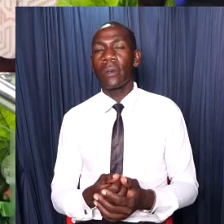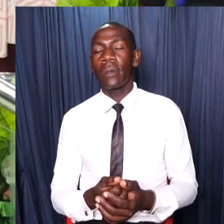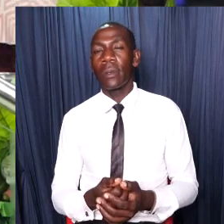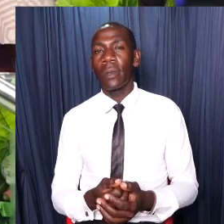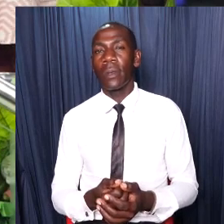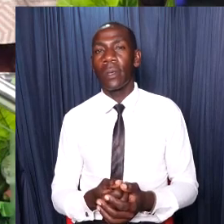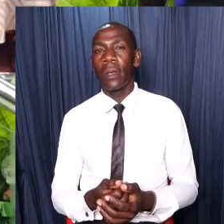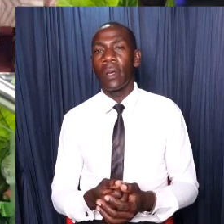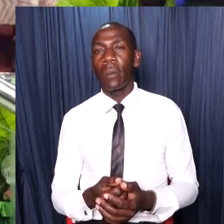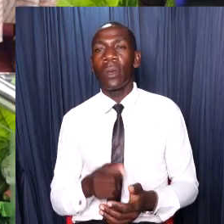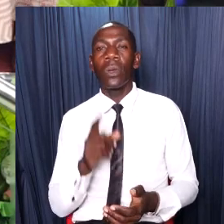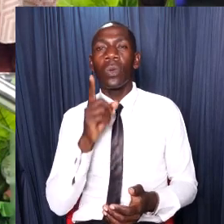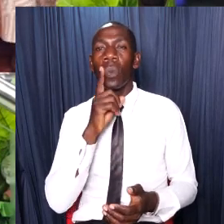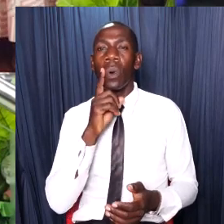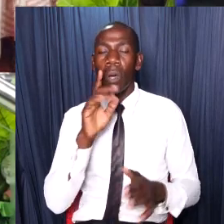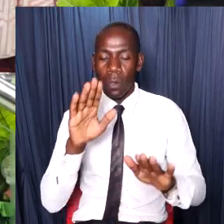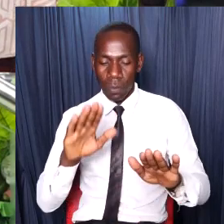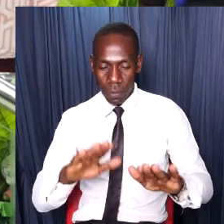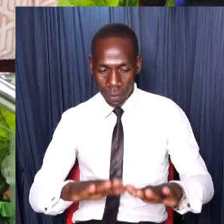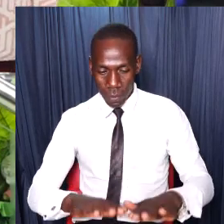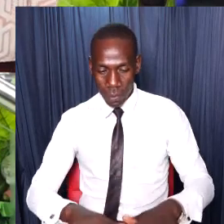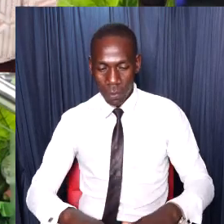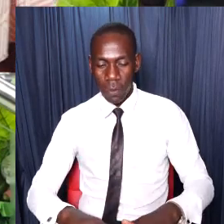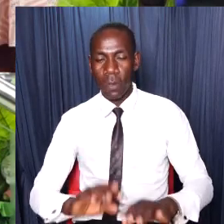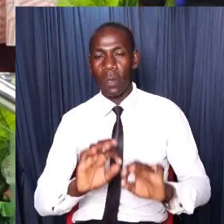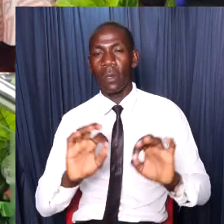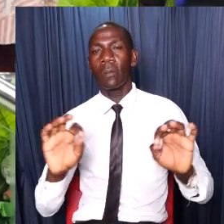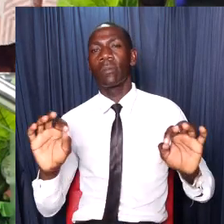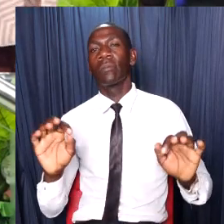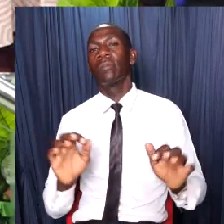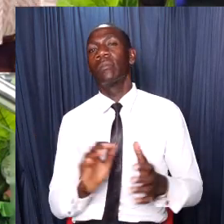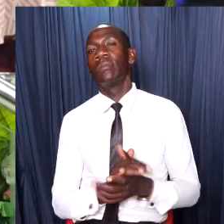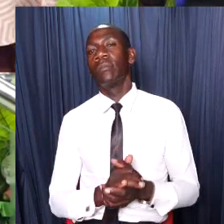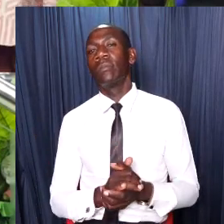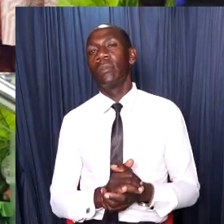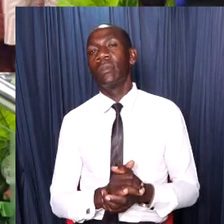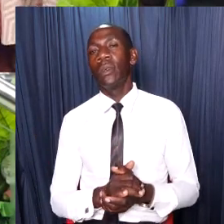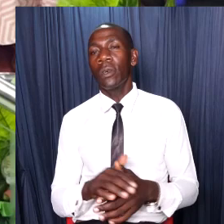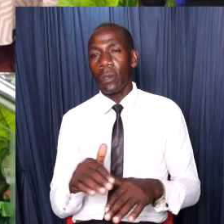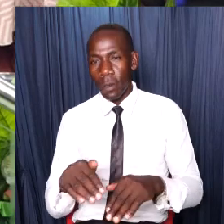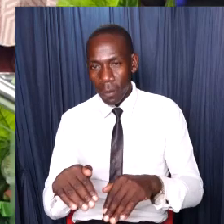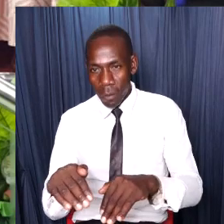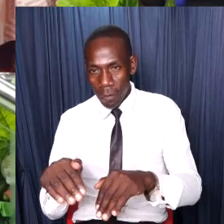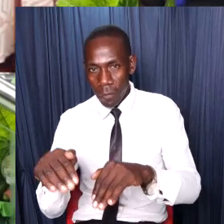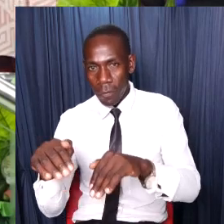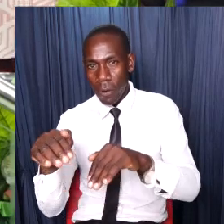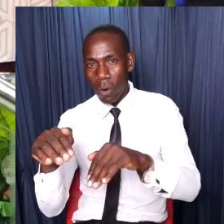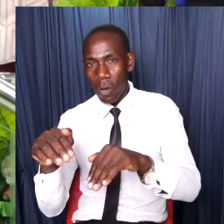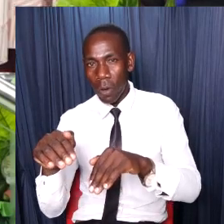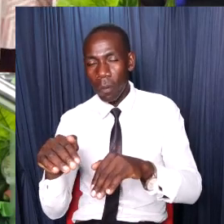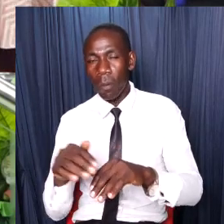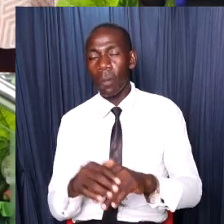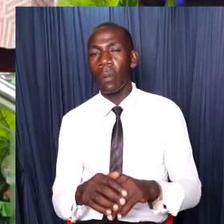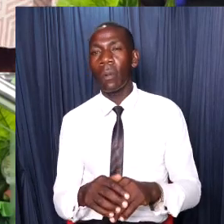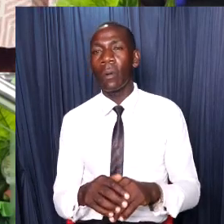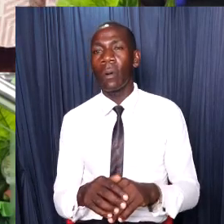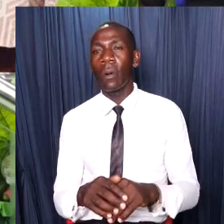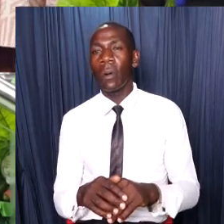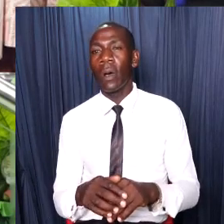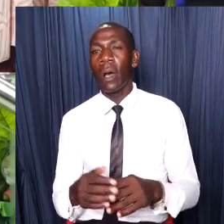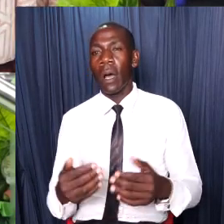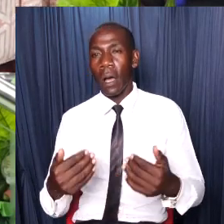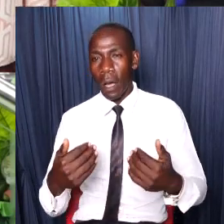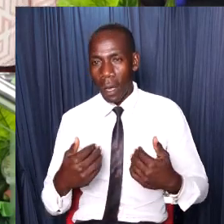and so many good businesses. But tomorrow they are no longer there. And once you follow